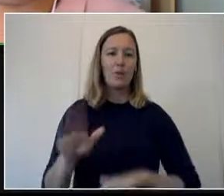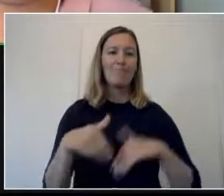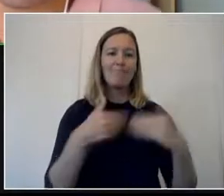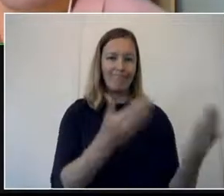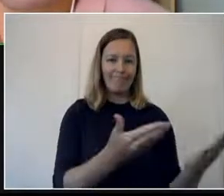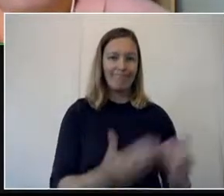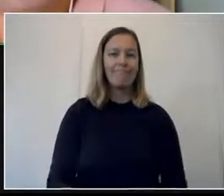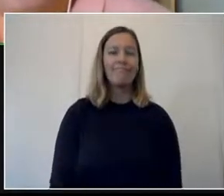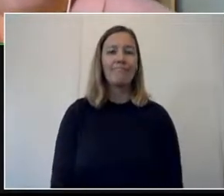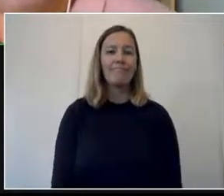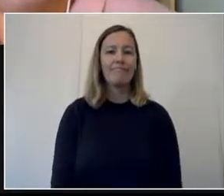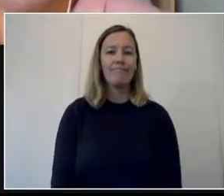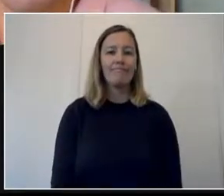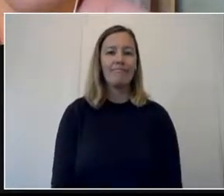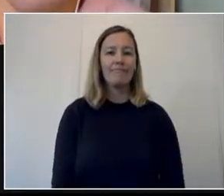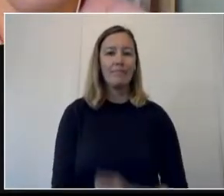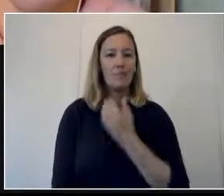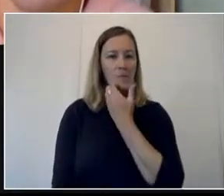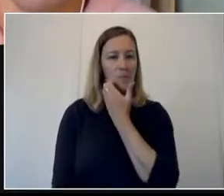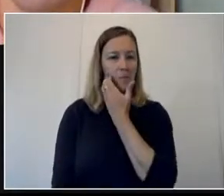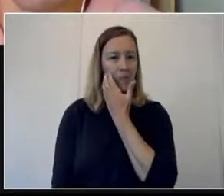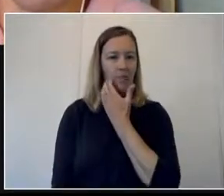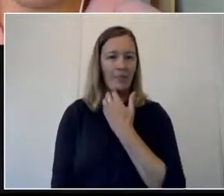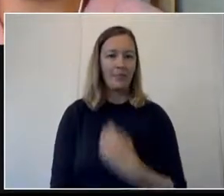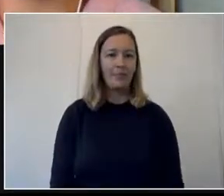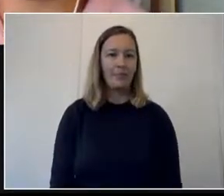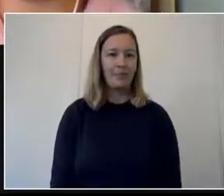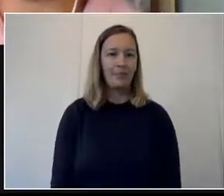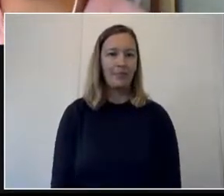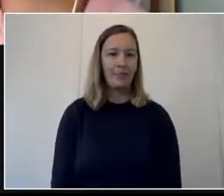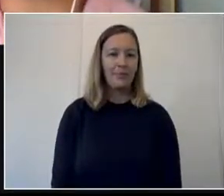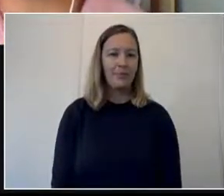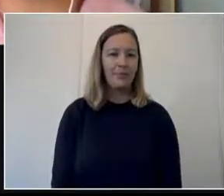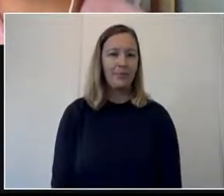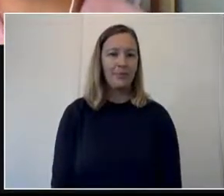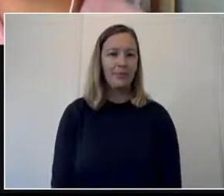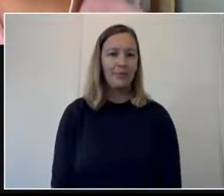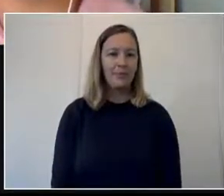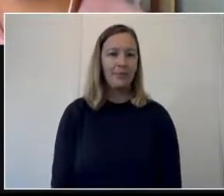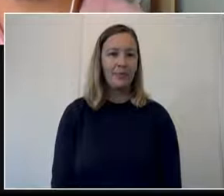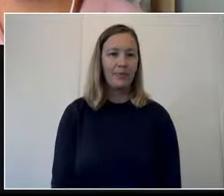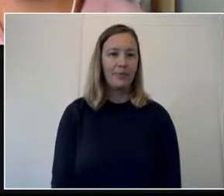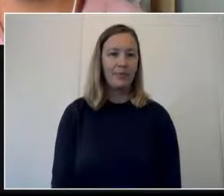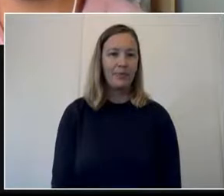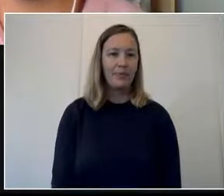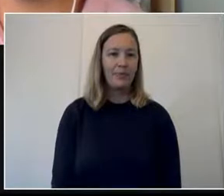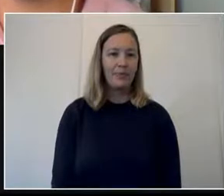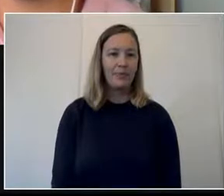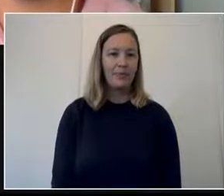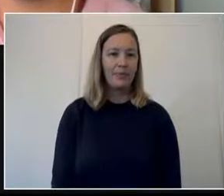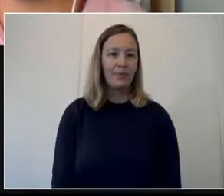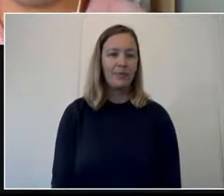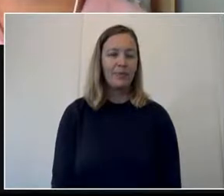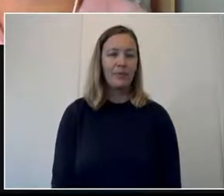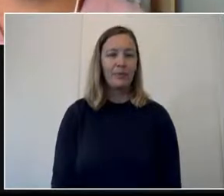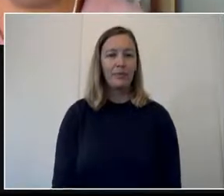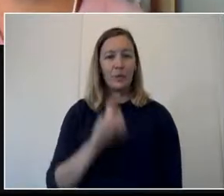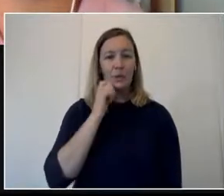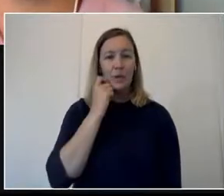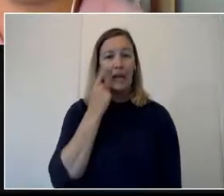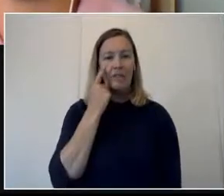Okay. Thank you very much. So let's have a little look dig down into